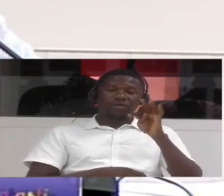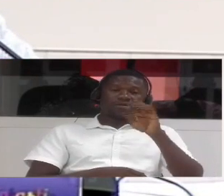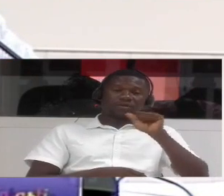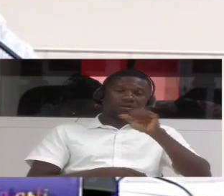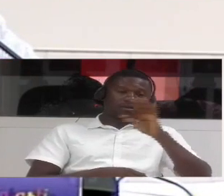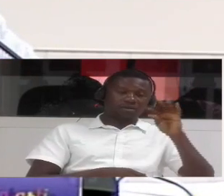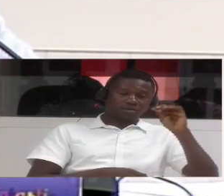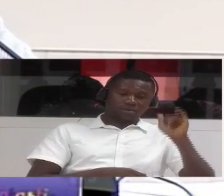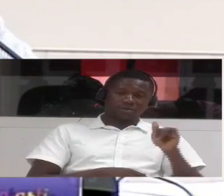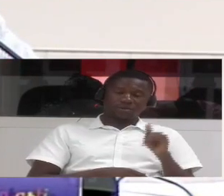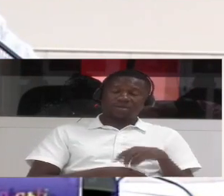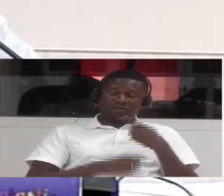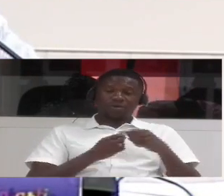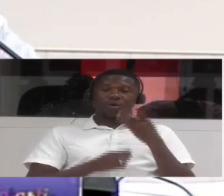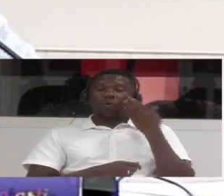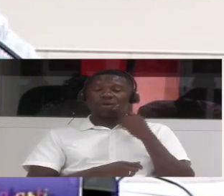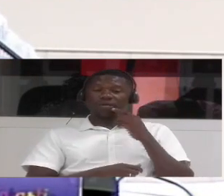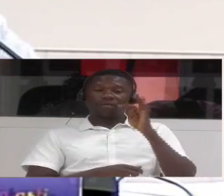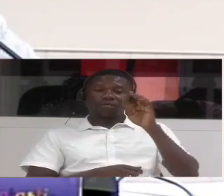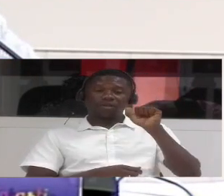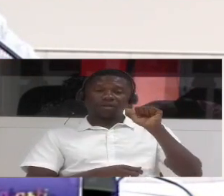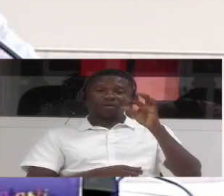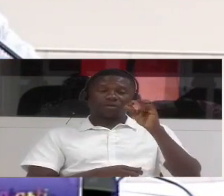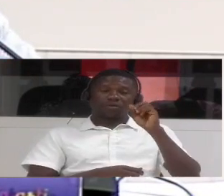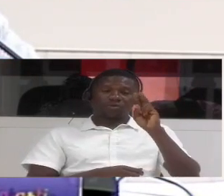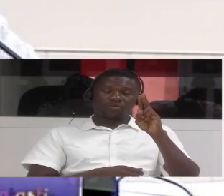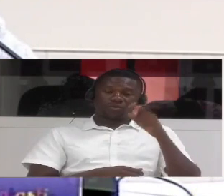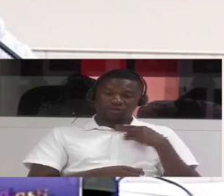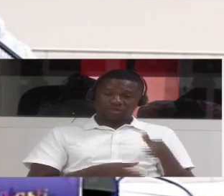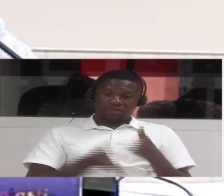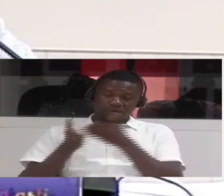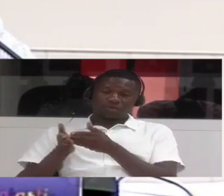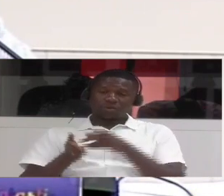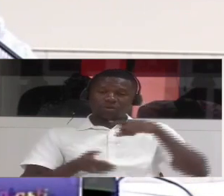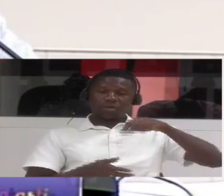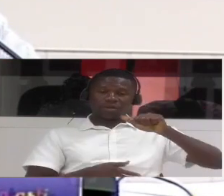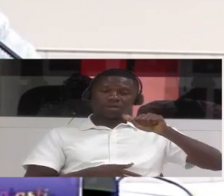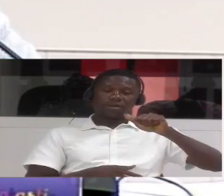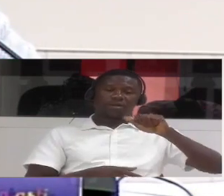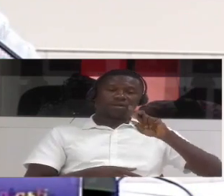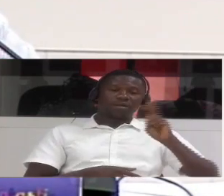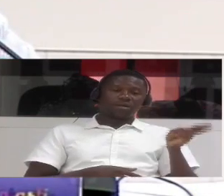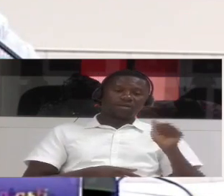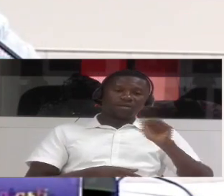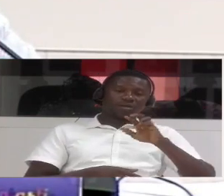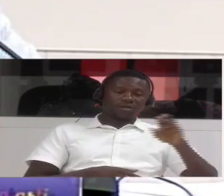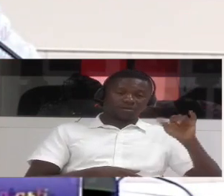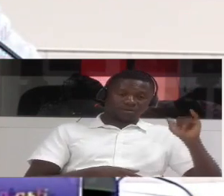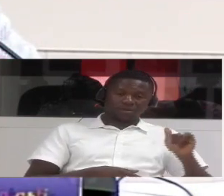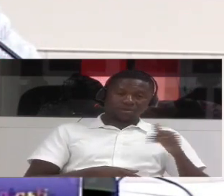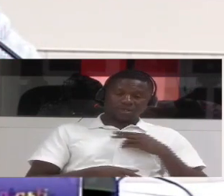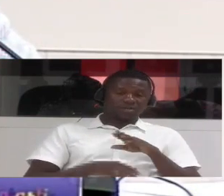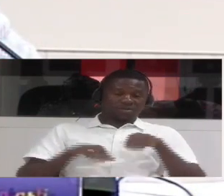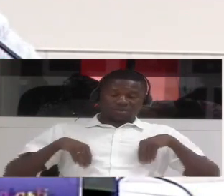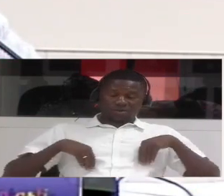was first charged, the case was given to Pahari, but Pahari declined. Of course, at the time, we know when a magistrate declines a case, I mean,